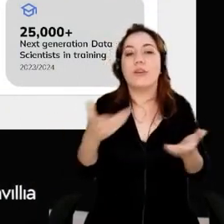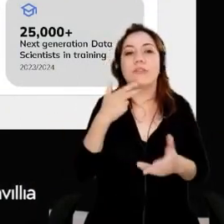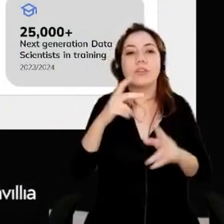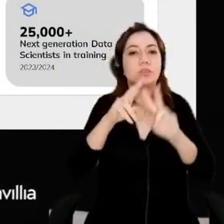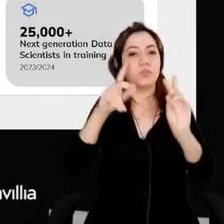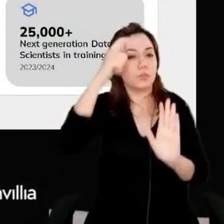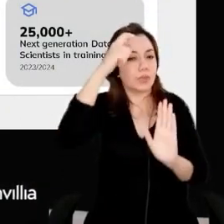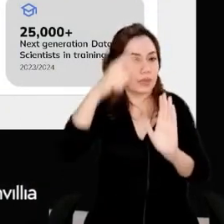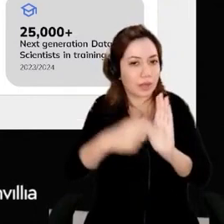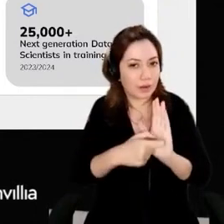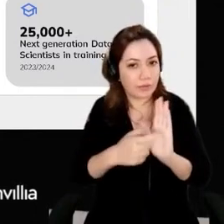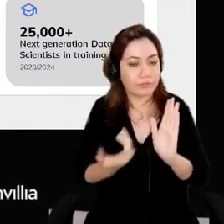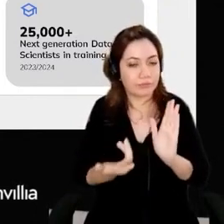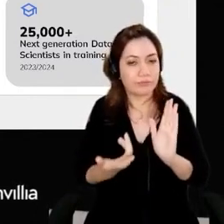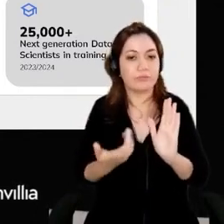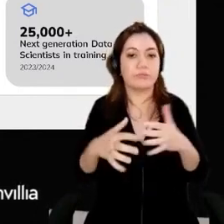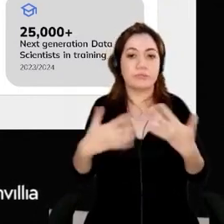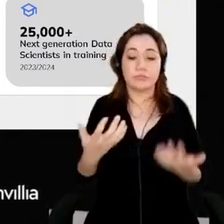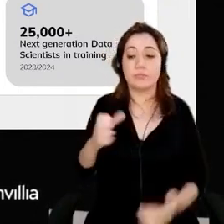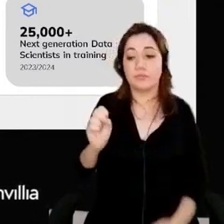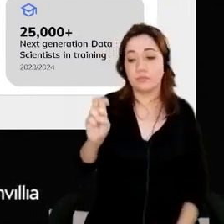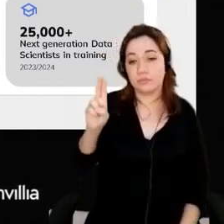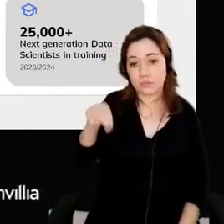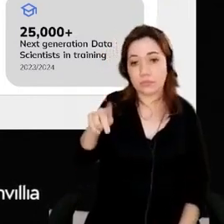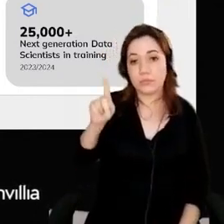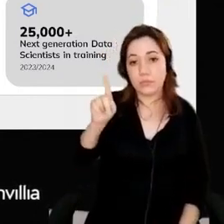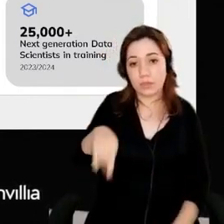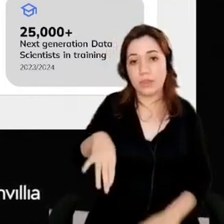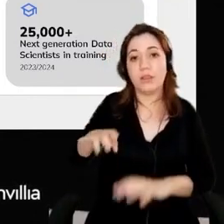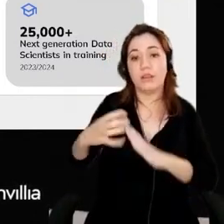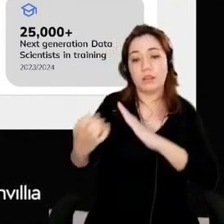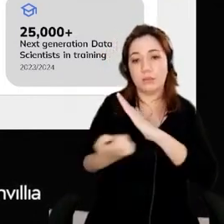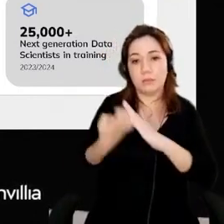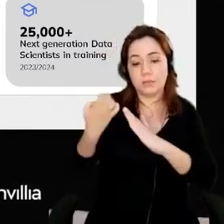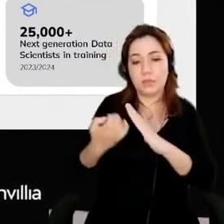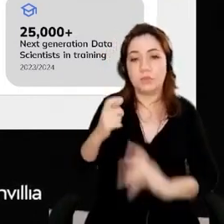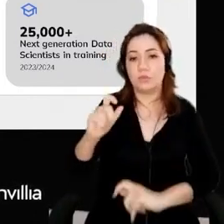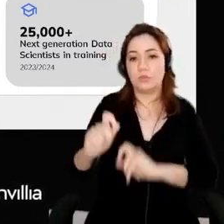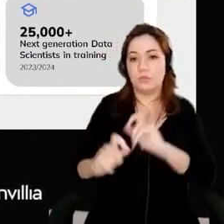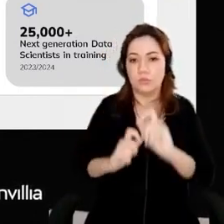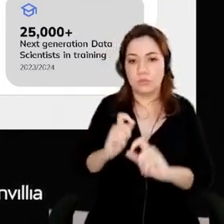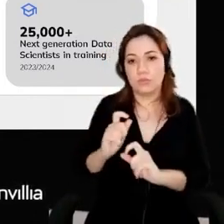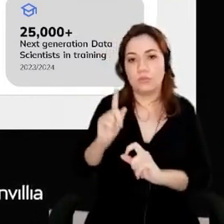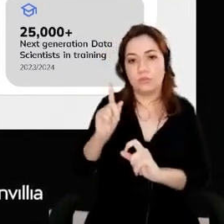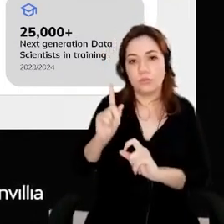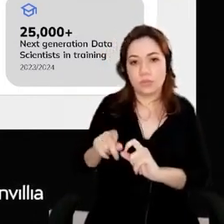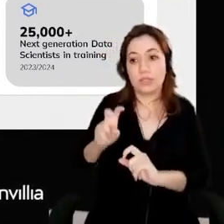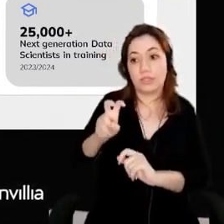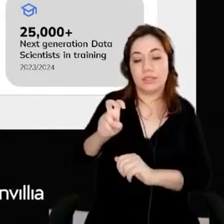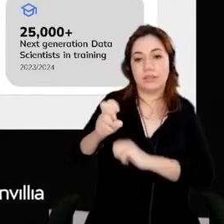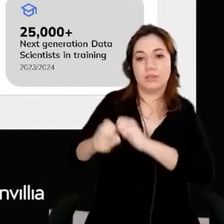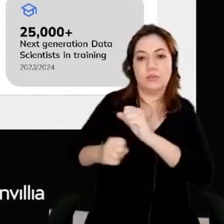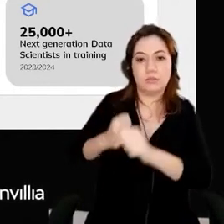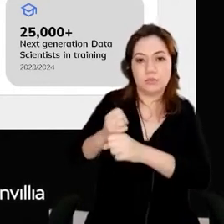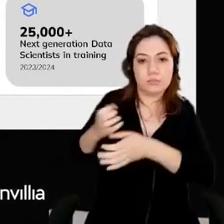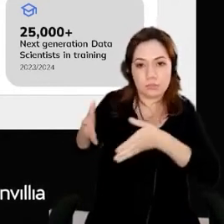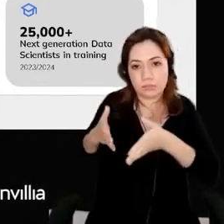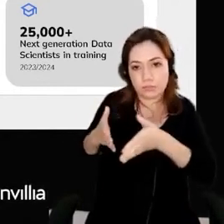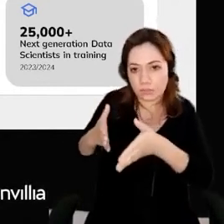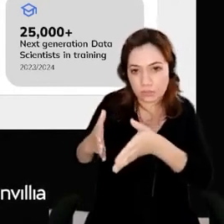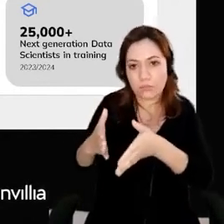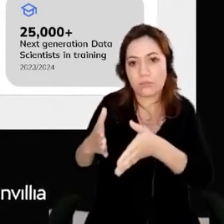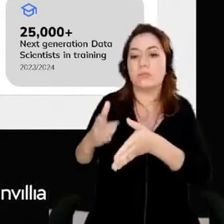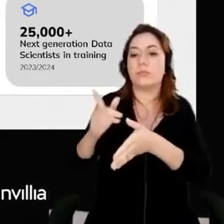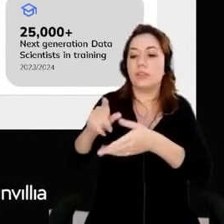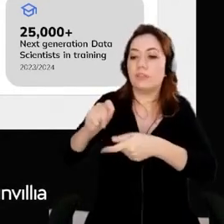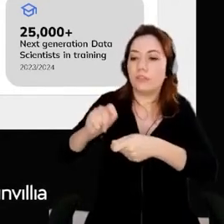At Sun as an organization, we've been, been 5-year track journey on executing AI. And